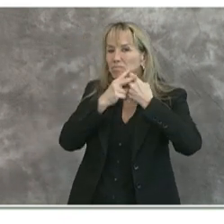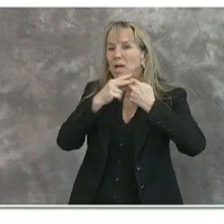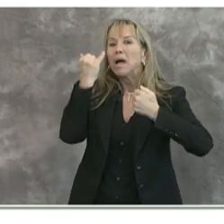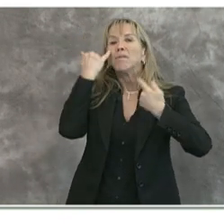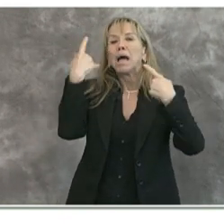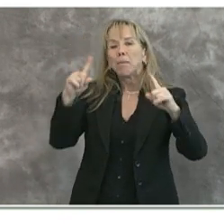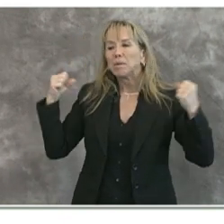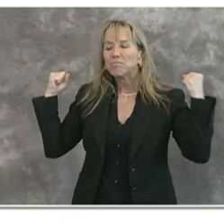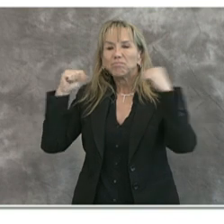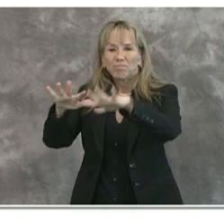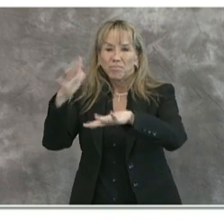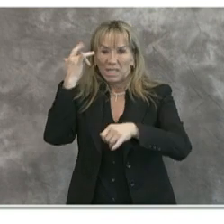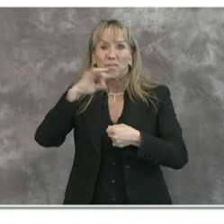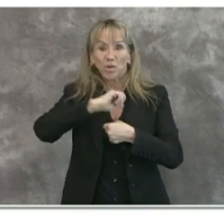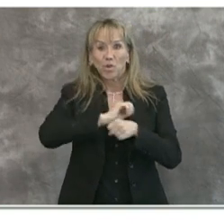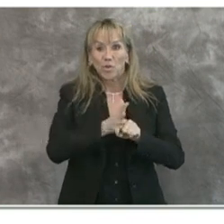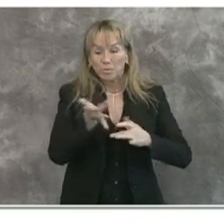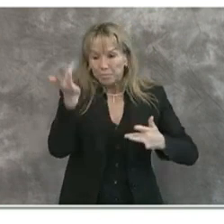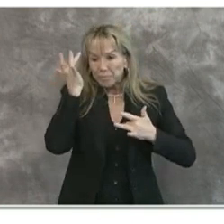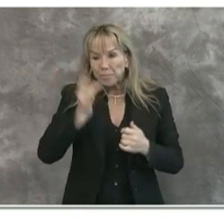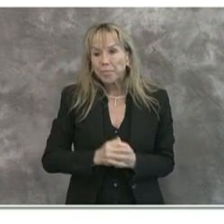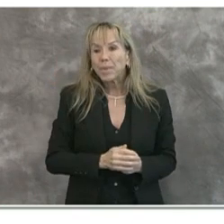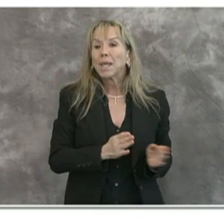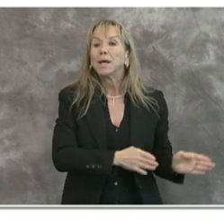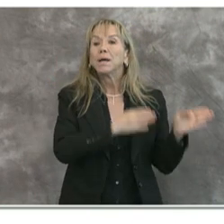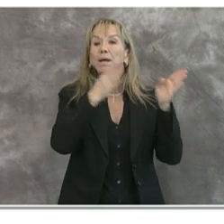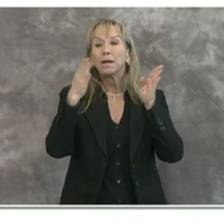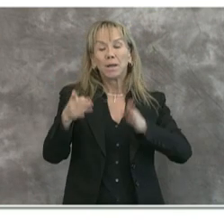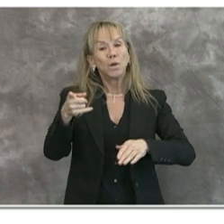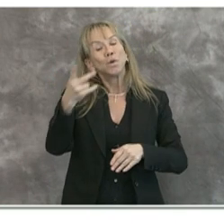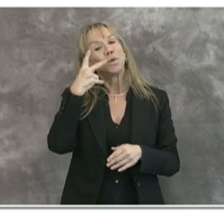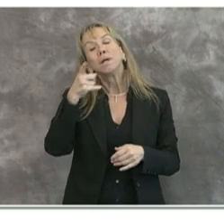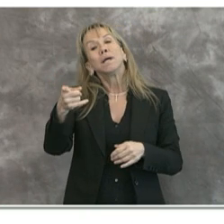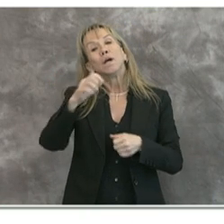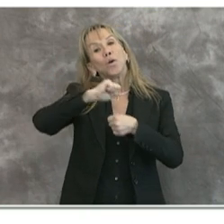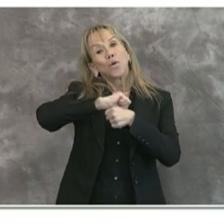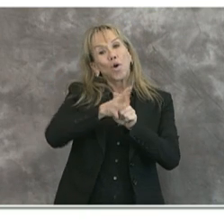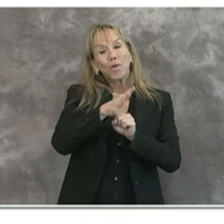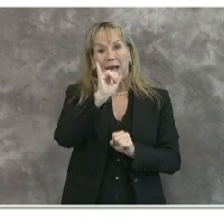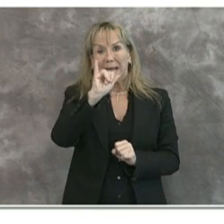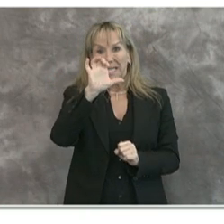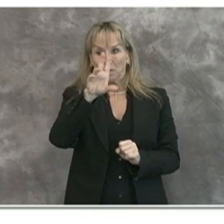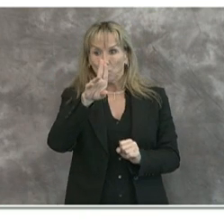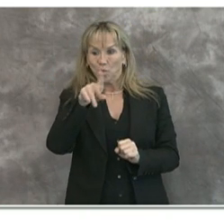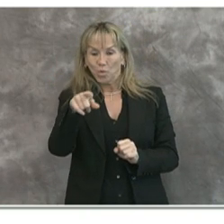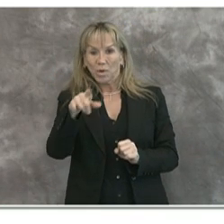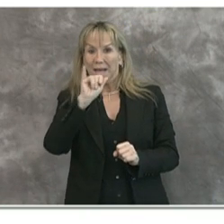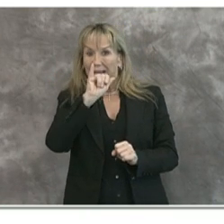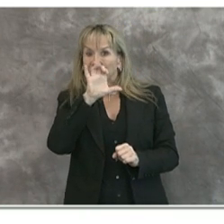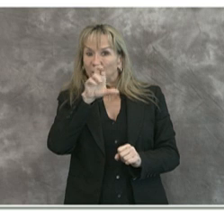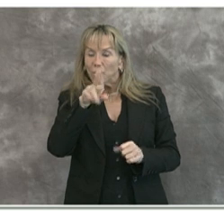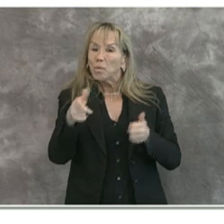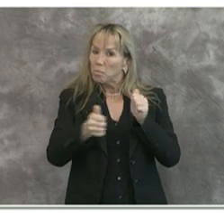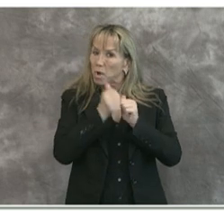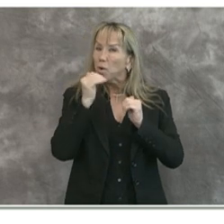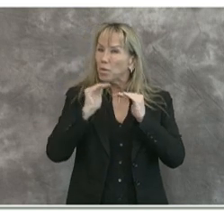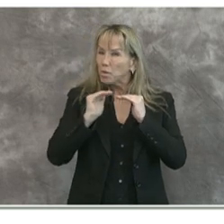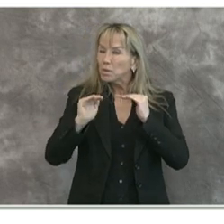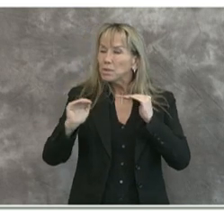COVID. Final slide here is our ICU utilization. You can see our COVID-related ICUs holding generally